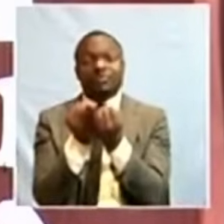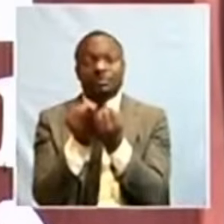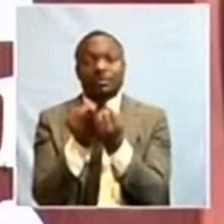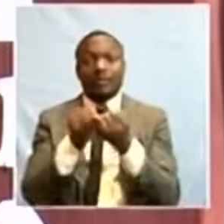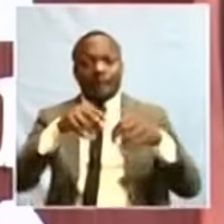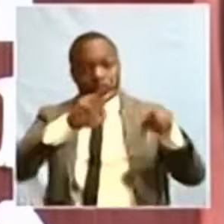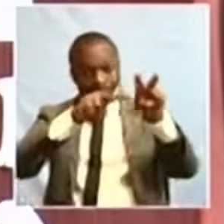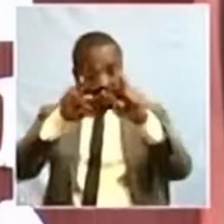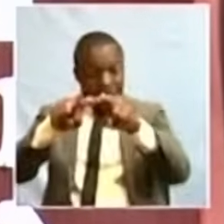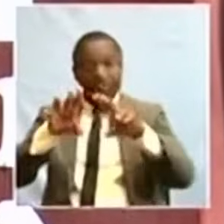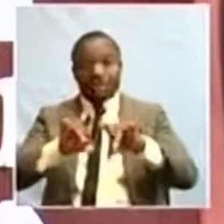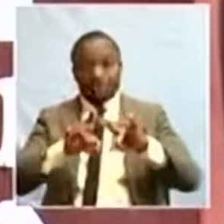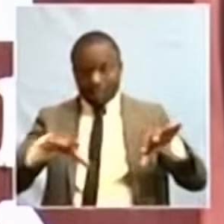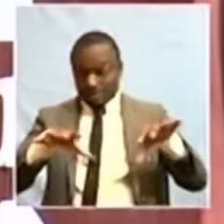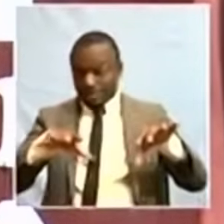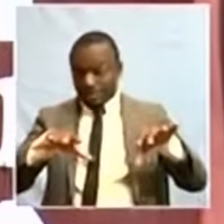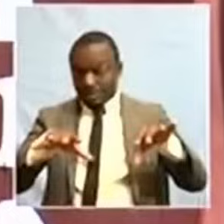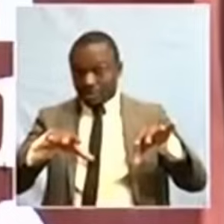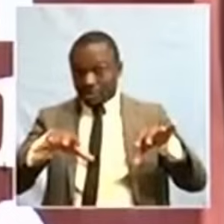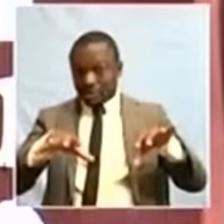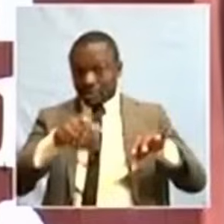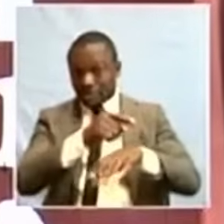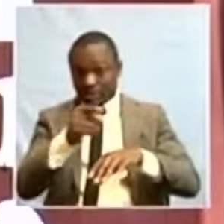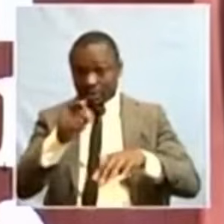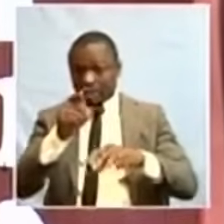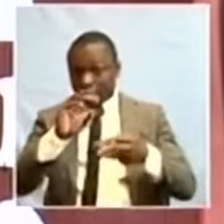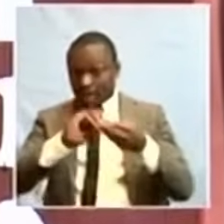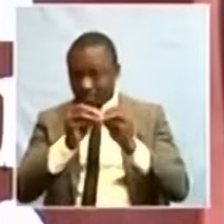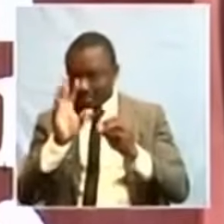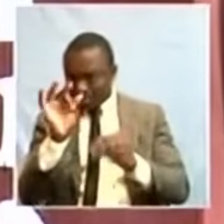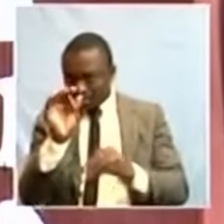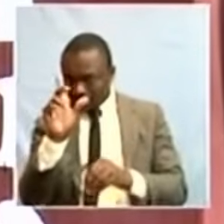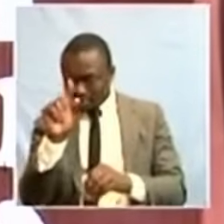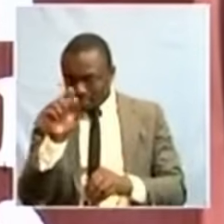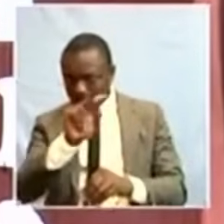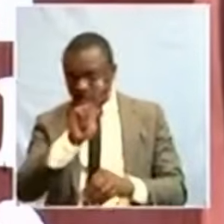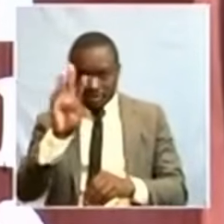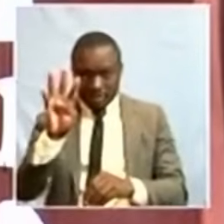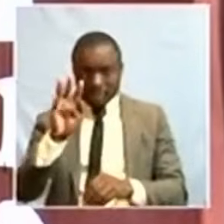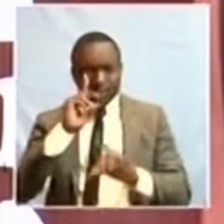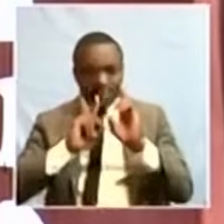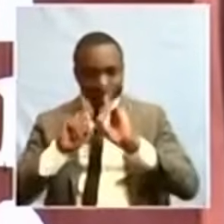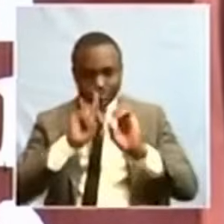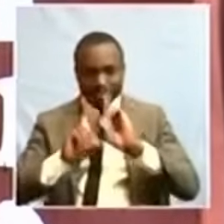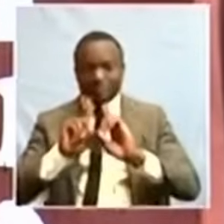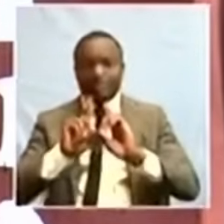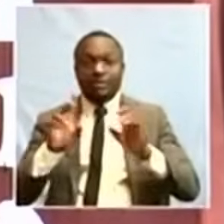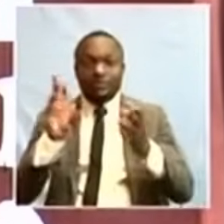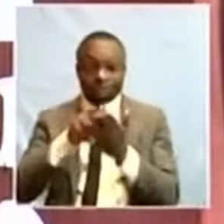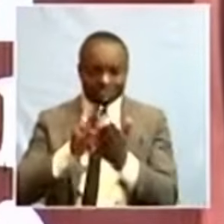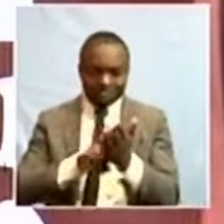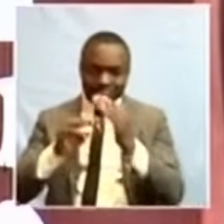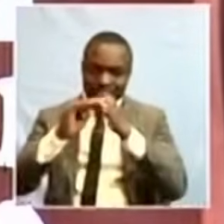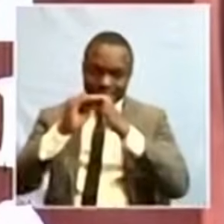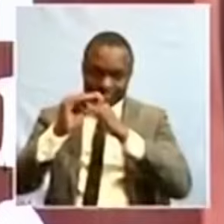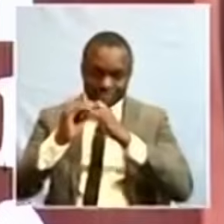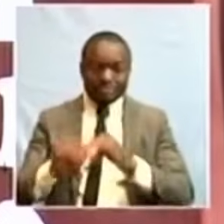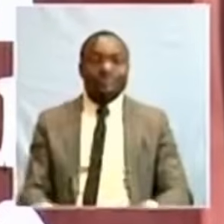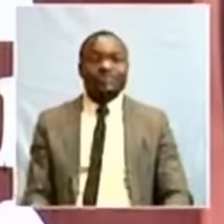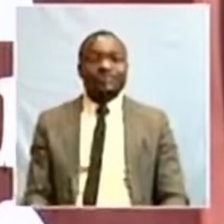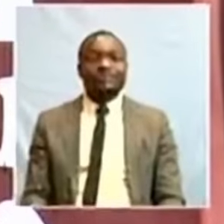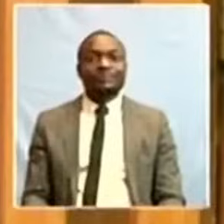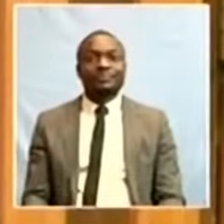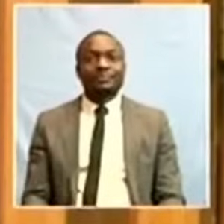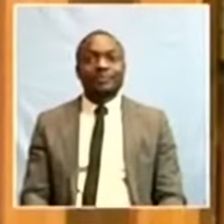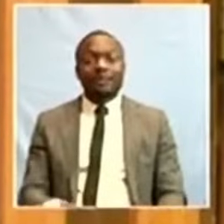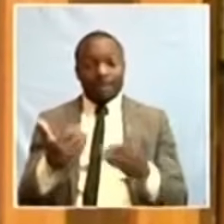Surveyors Bill, National Assembly Bill number 19 over 2024 is also expected to be considered at a report stage. And